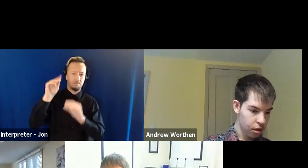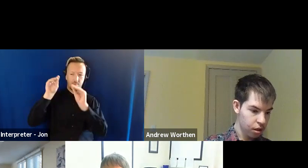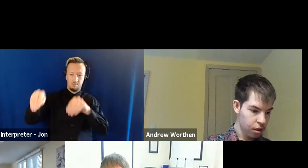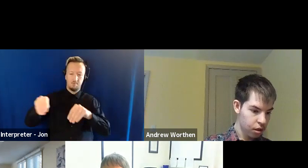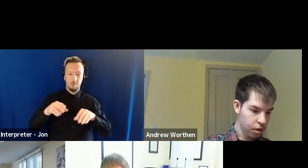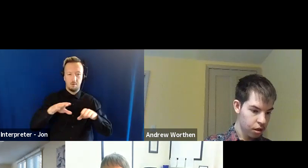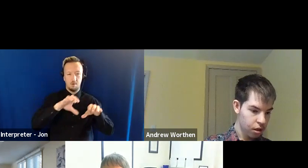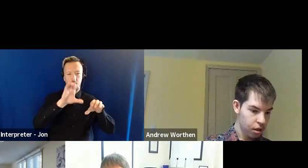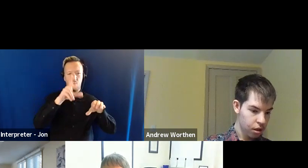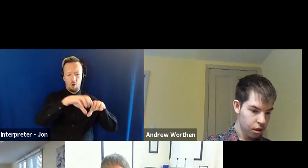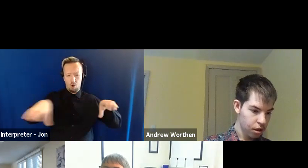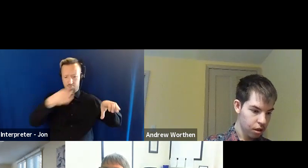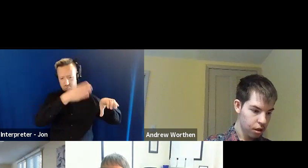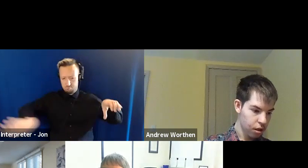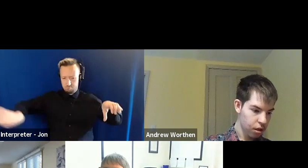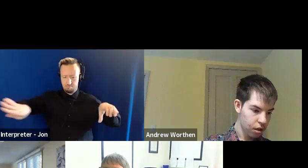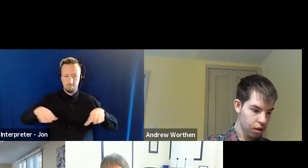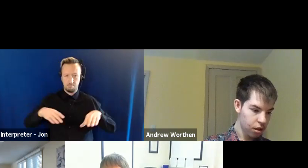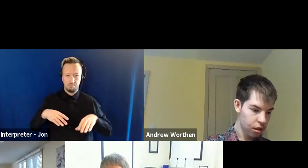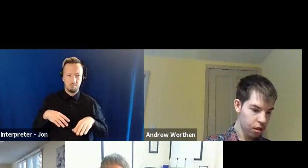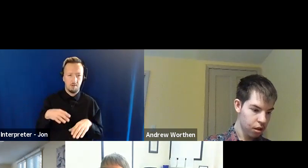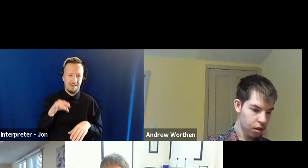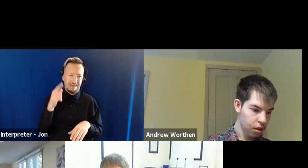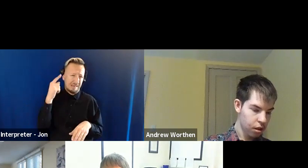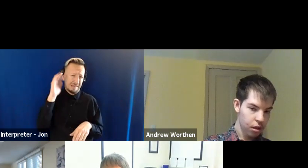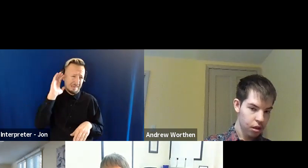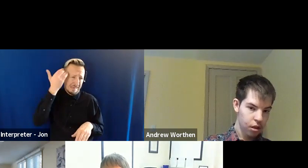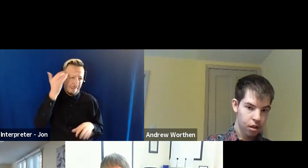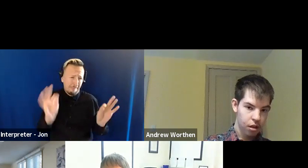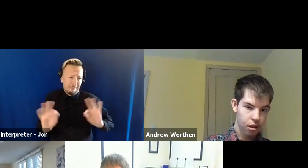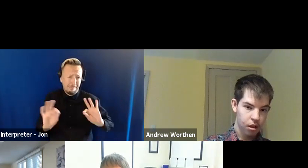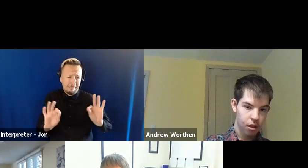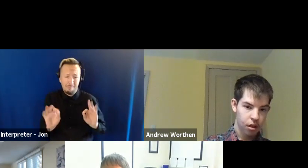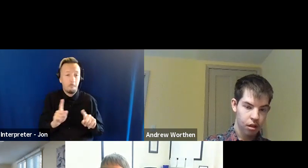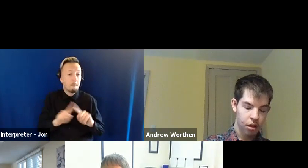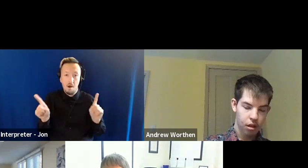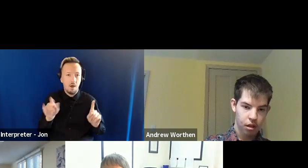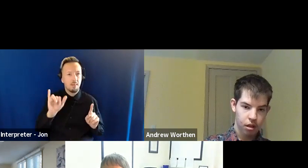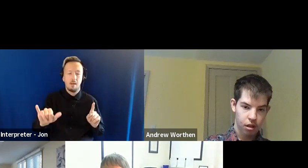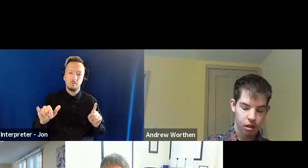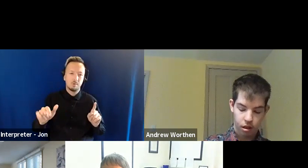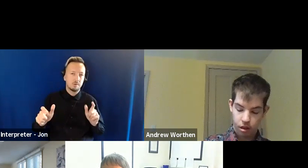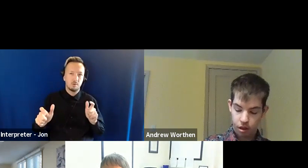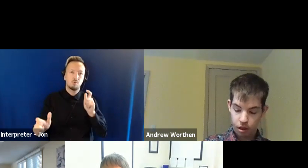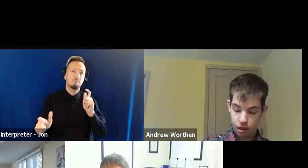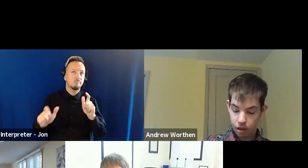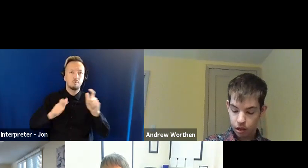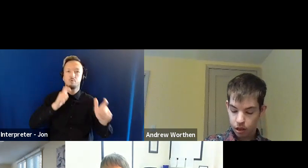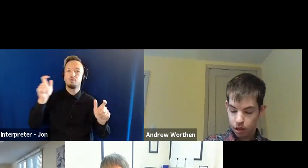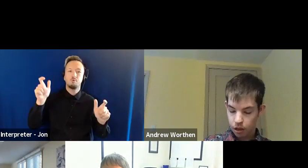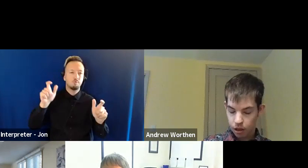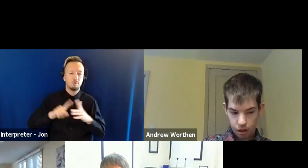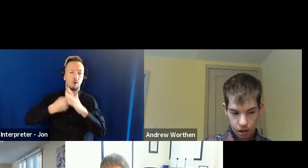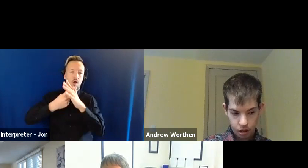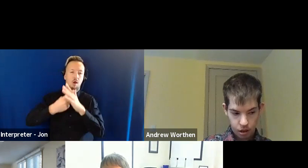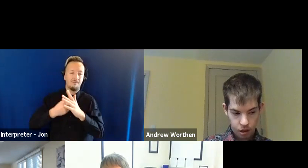curb cut, and that, obviously doesn't sound like much, but that's a huge element of accessibility. So I